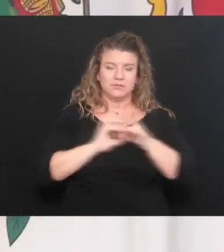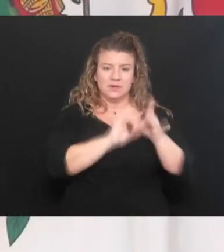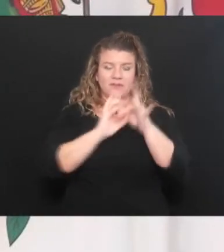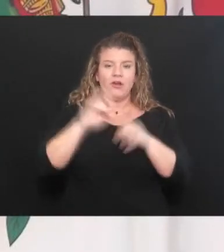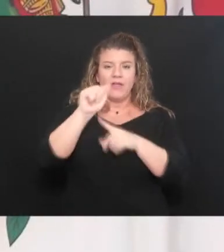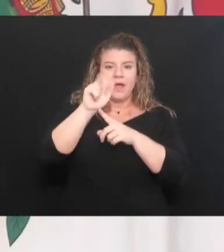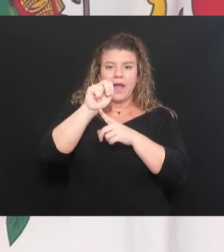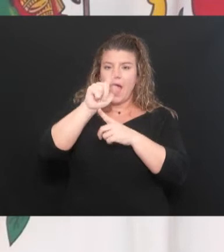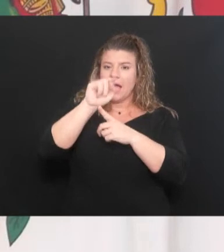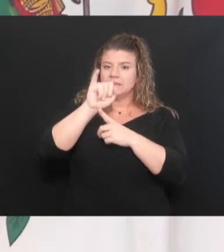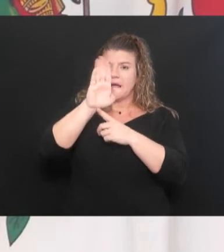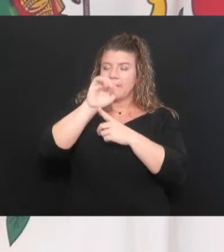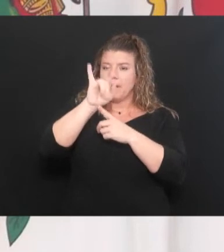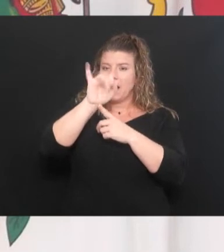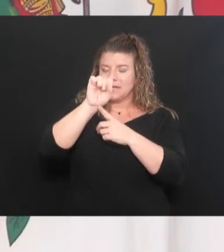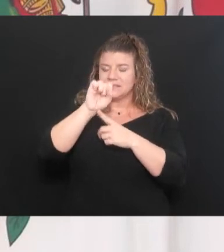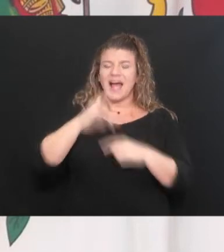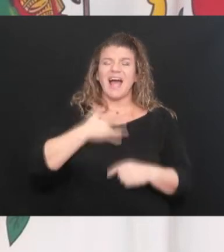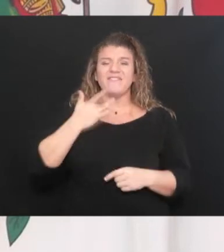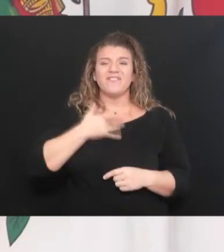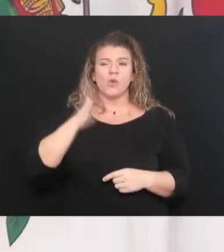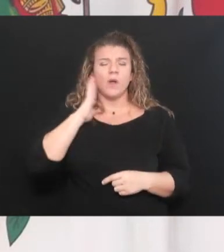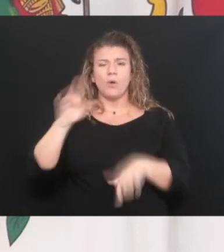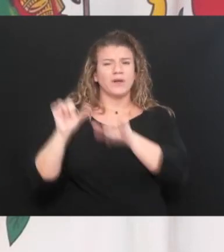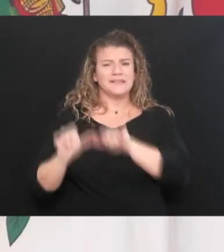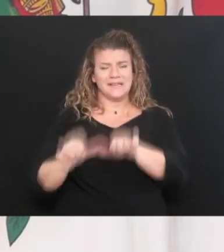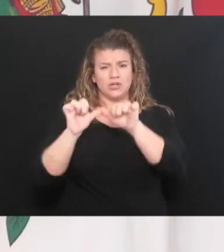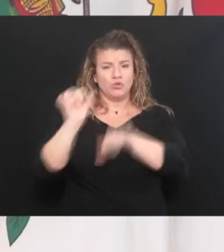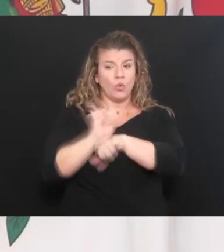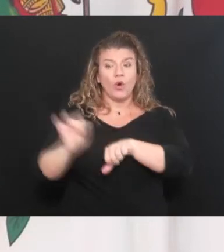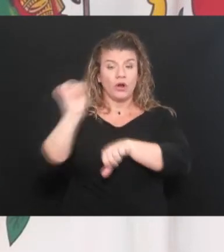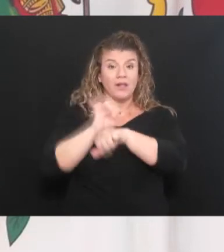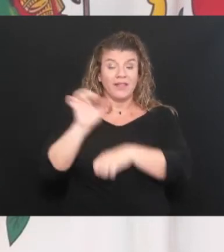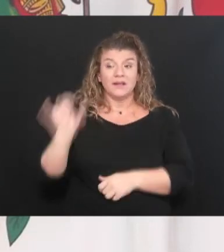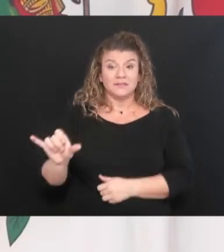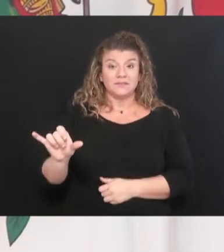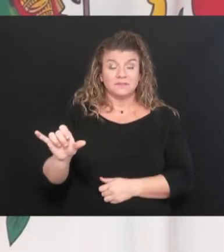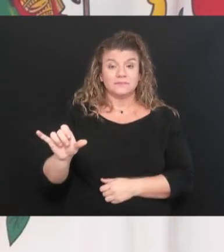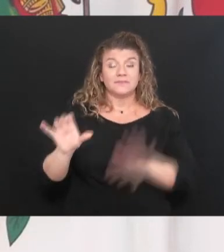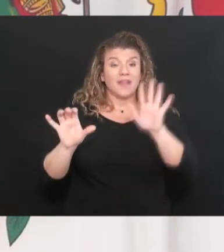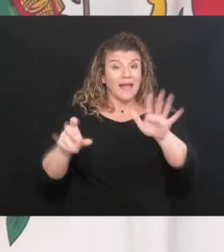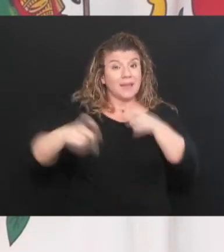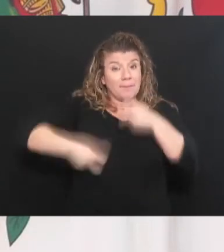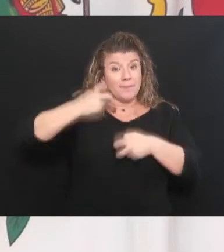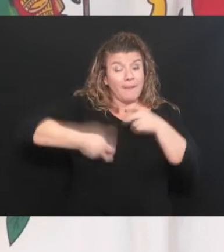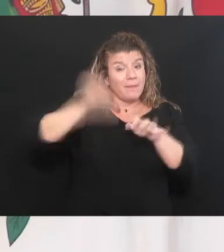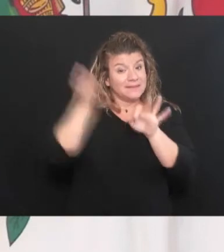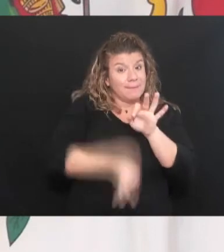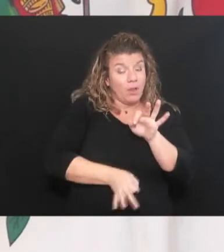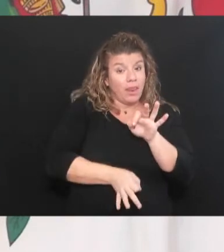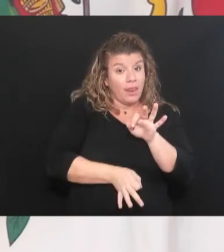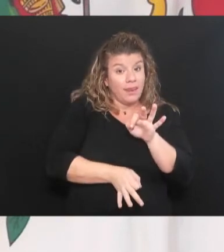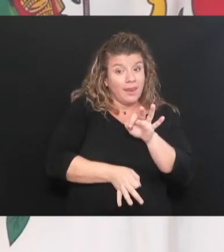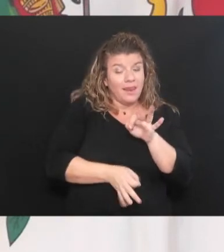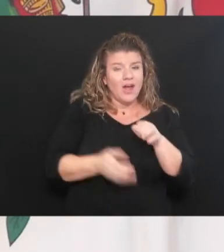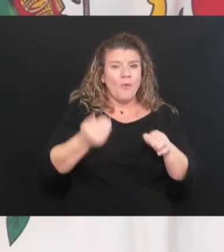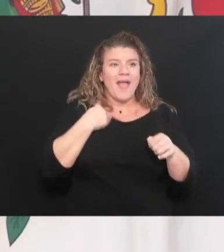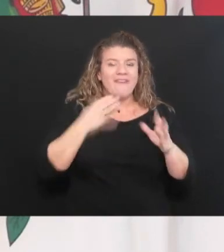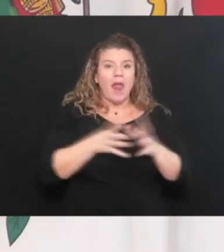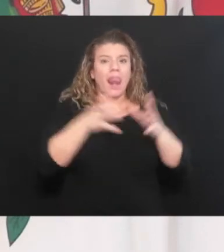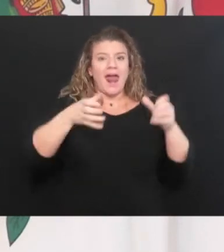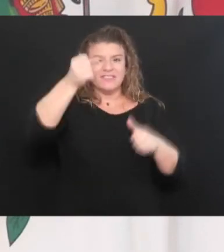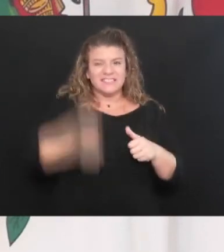think you know we're just going to continue to work it and everything. The problem is real simple. You had a lot of southern